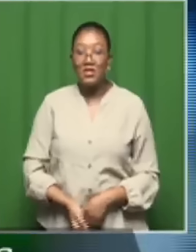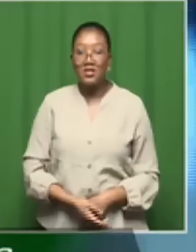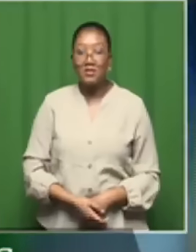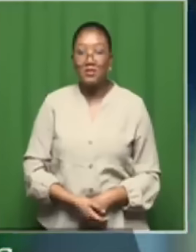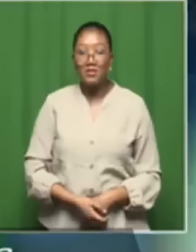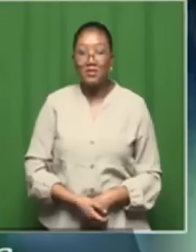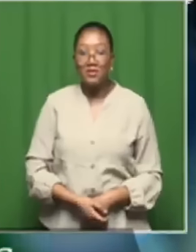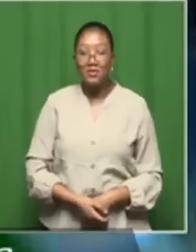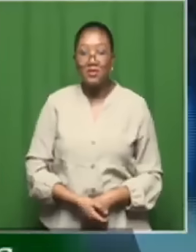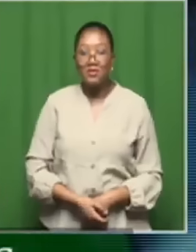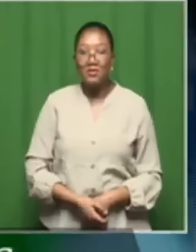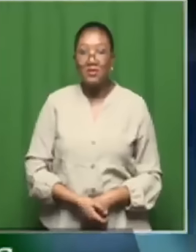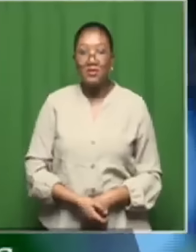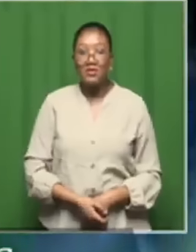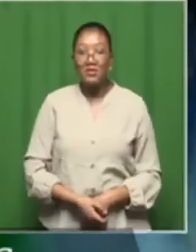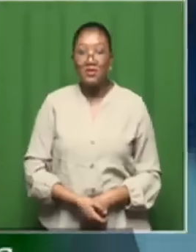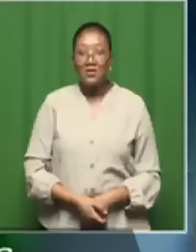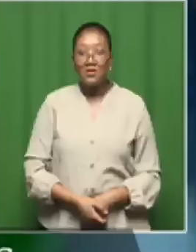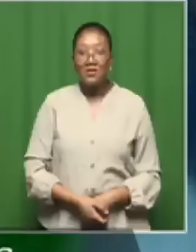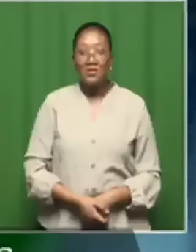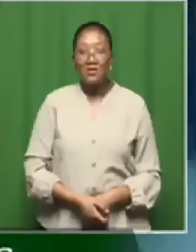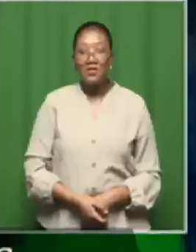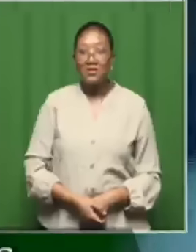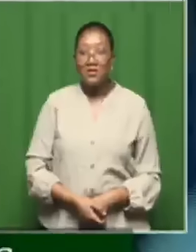And we also keep an average speed.